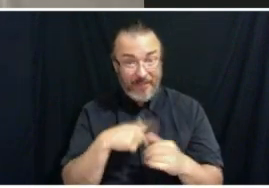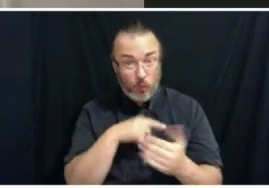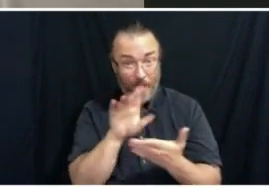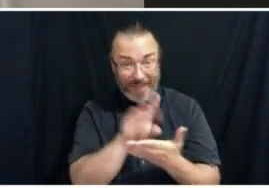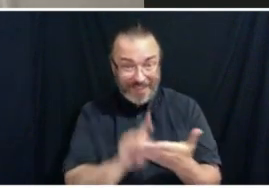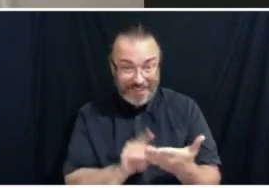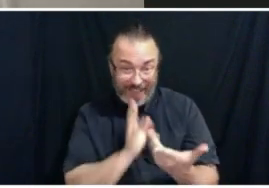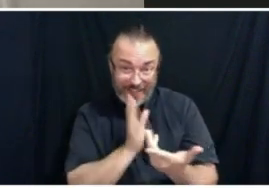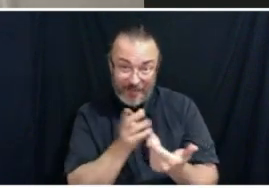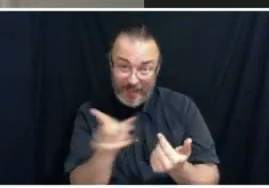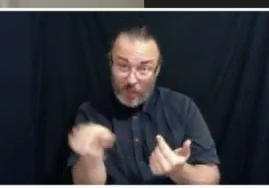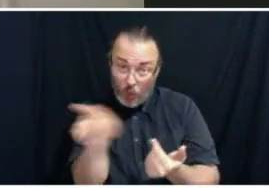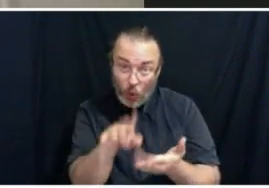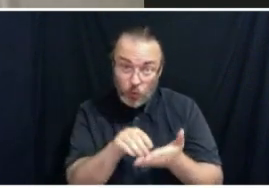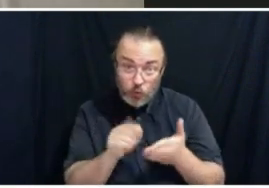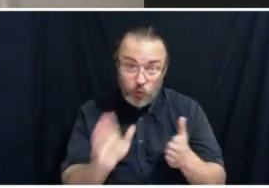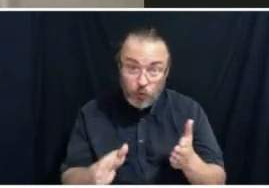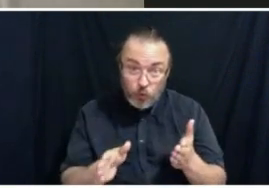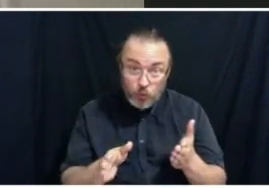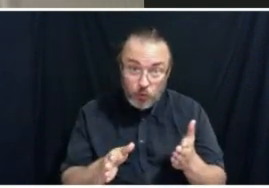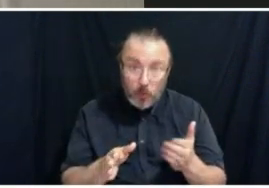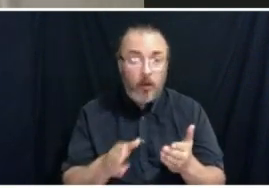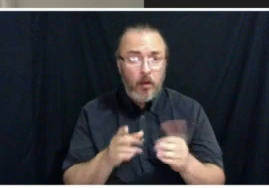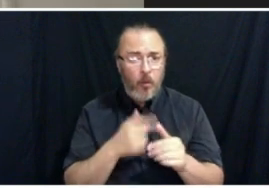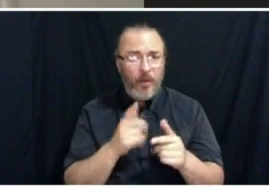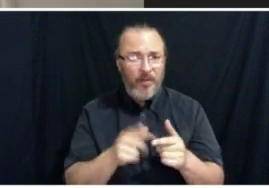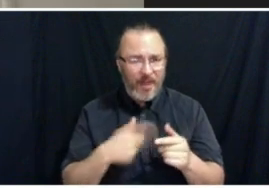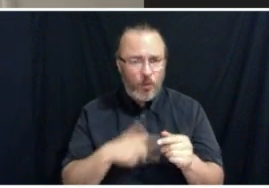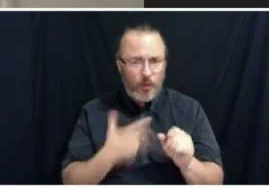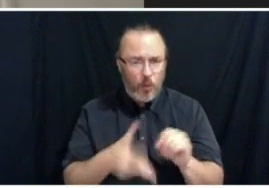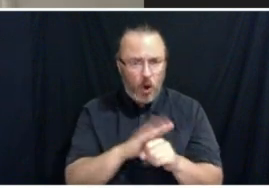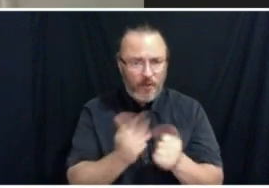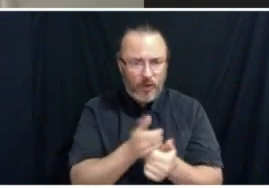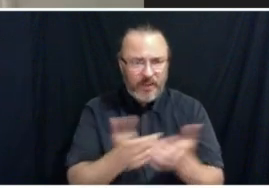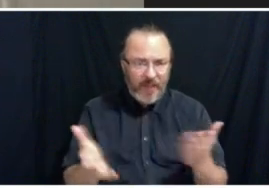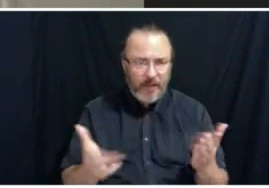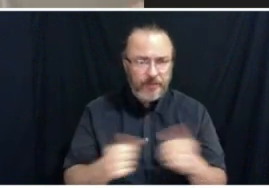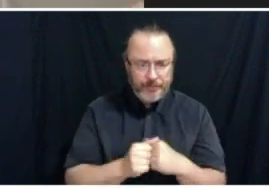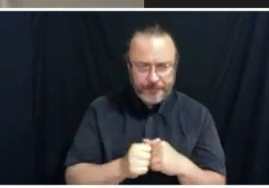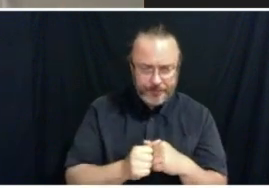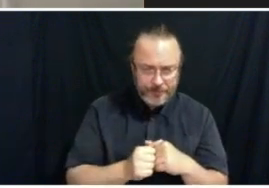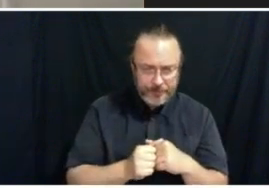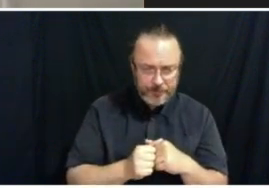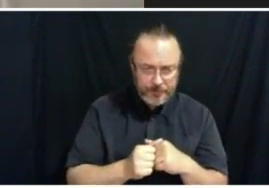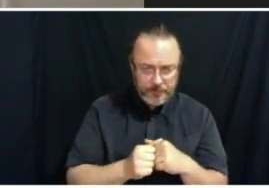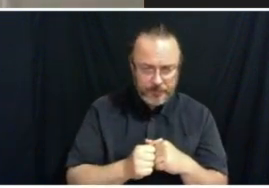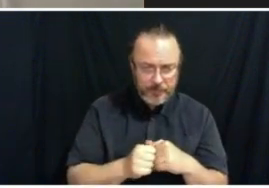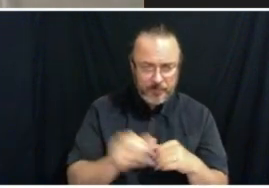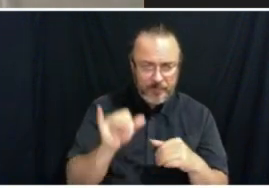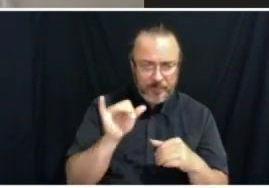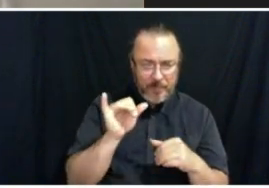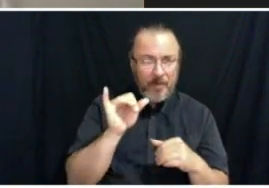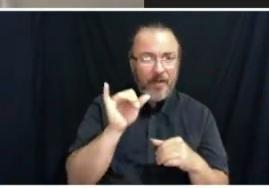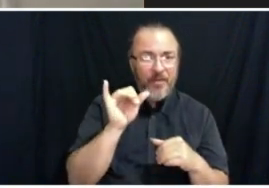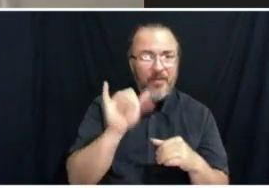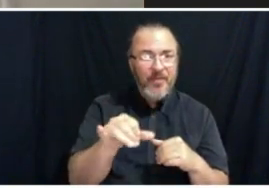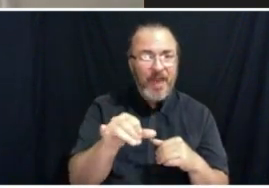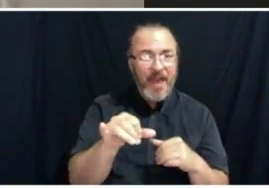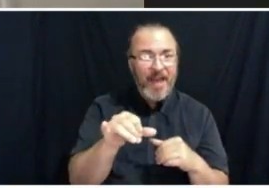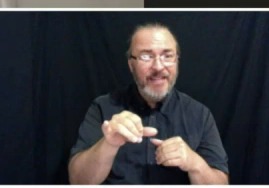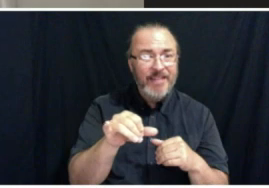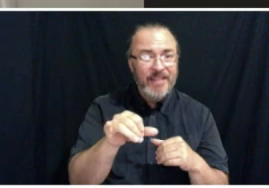mind, most likely we're going to be covering everyone, right? That's obviously makes design of policies more